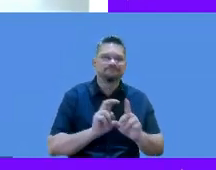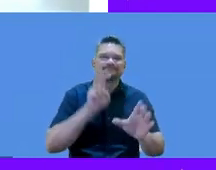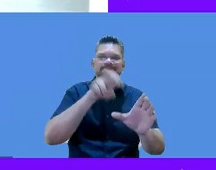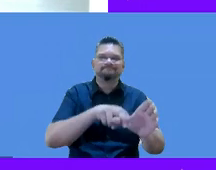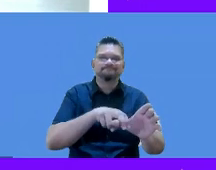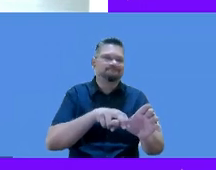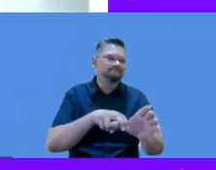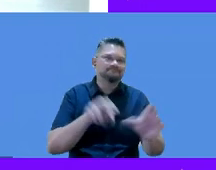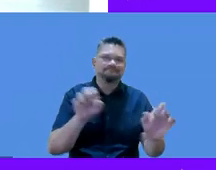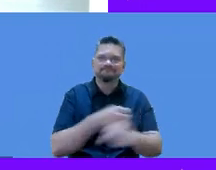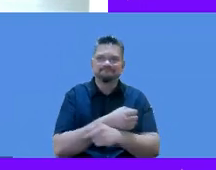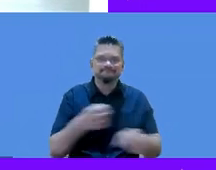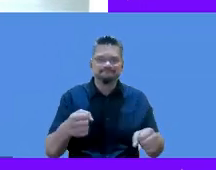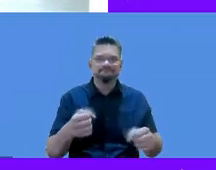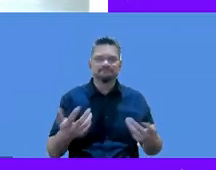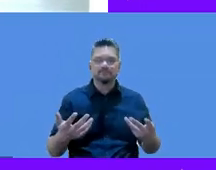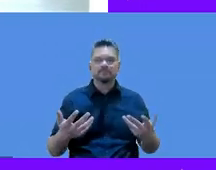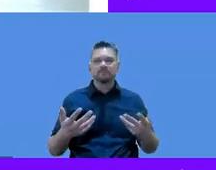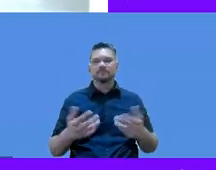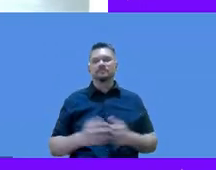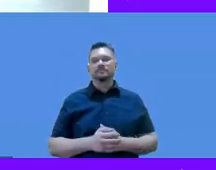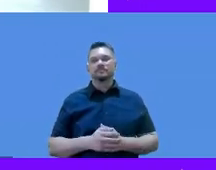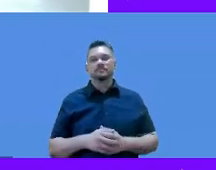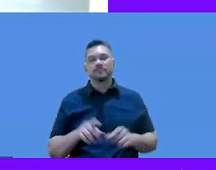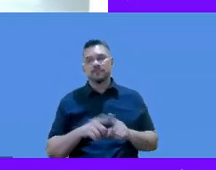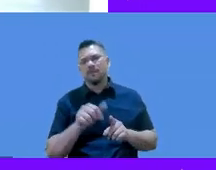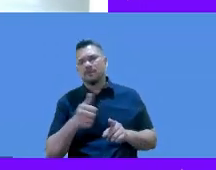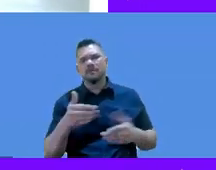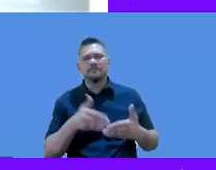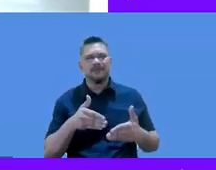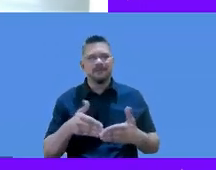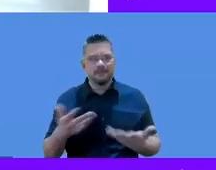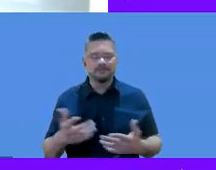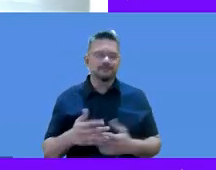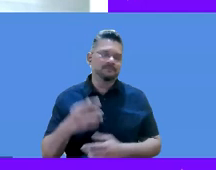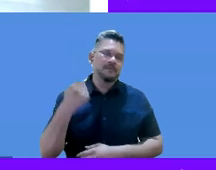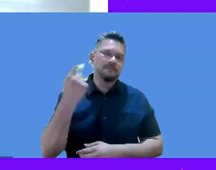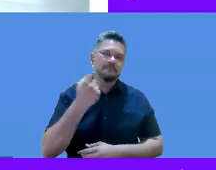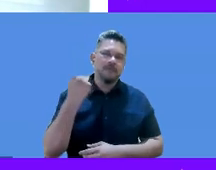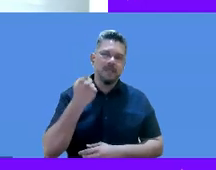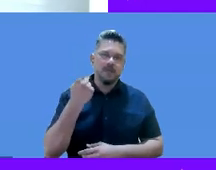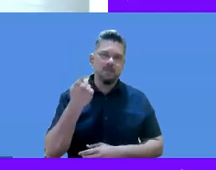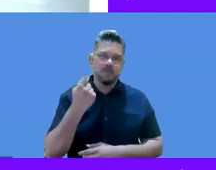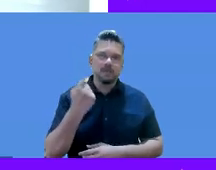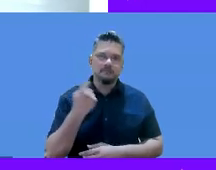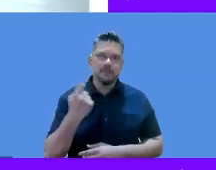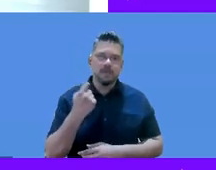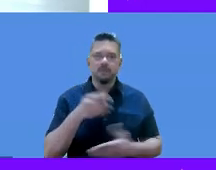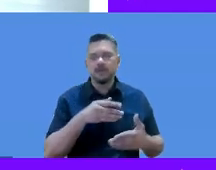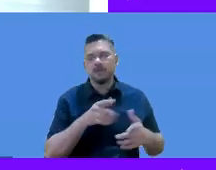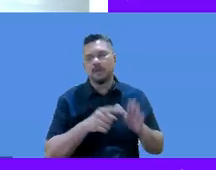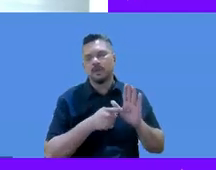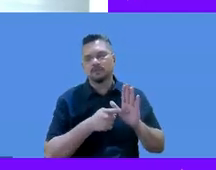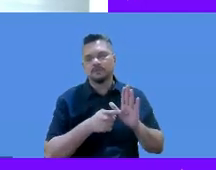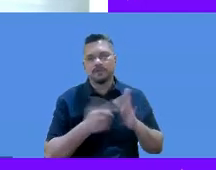specific to SRH clinics. So for instance, in Malawi, for instance, they're only 30% of the road is paved, and a lot of